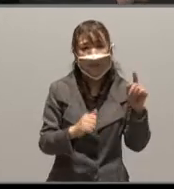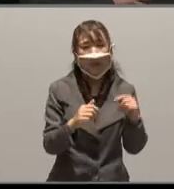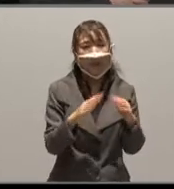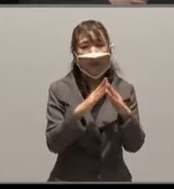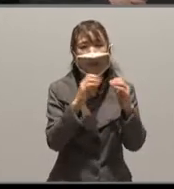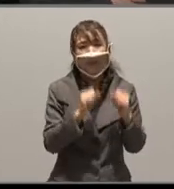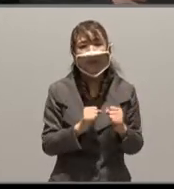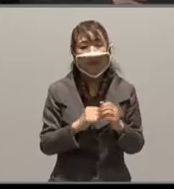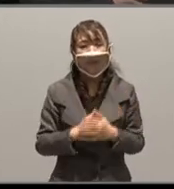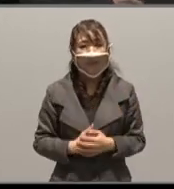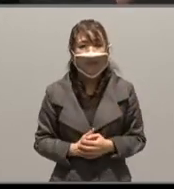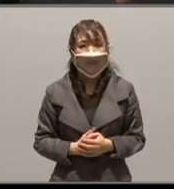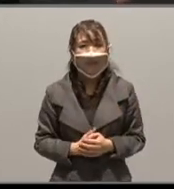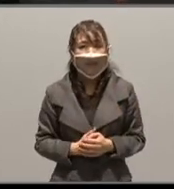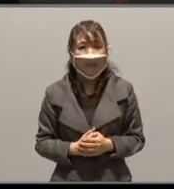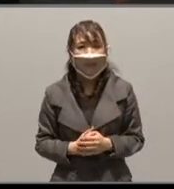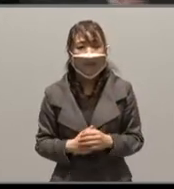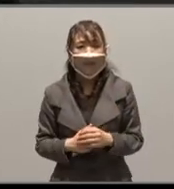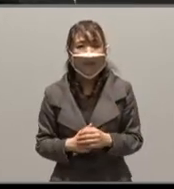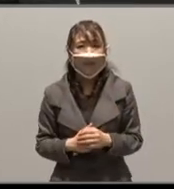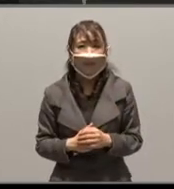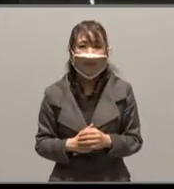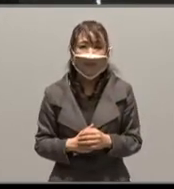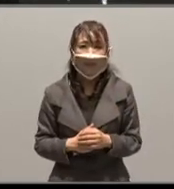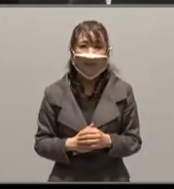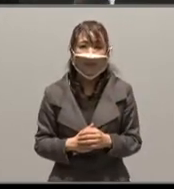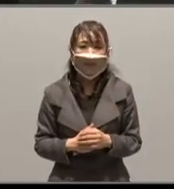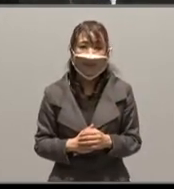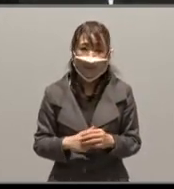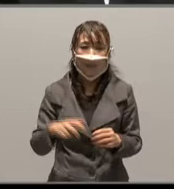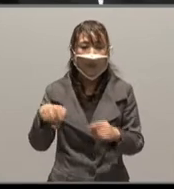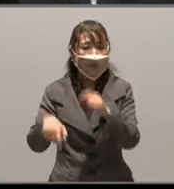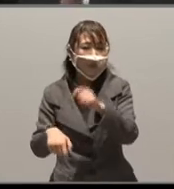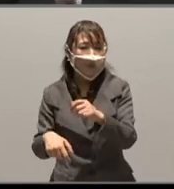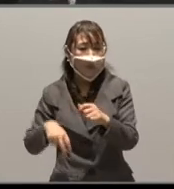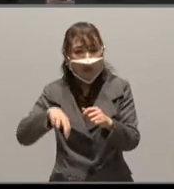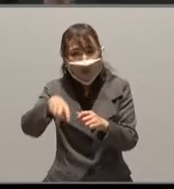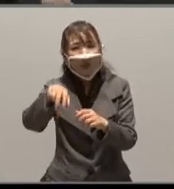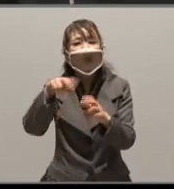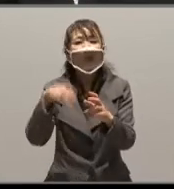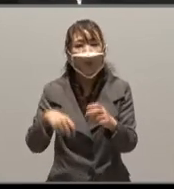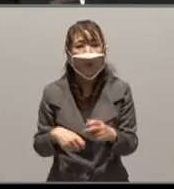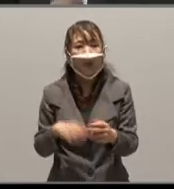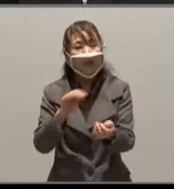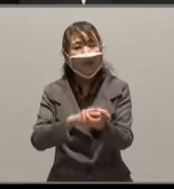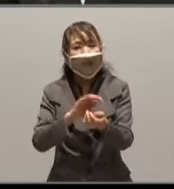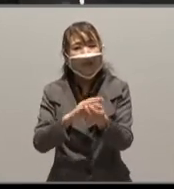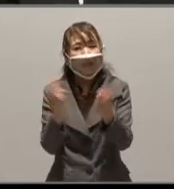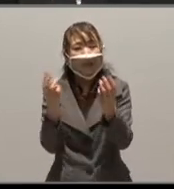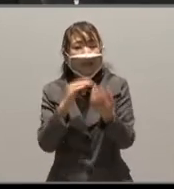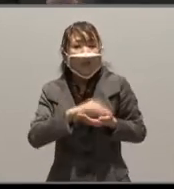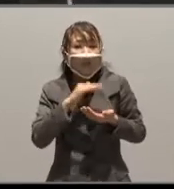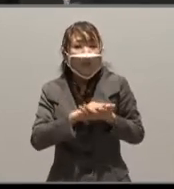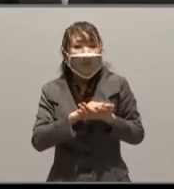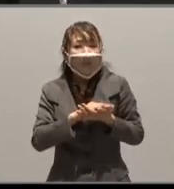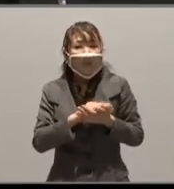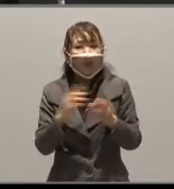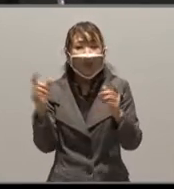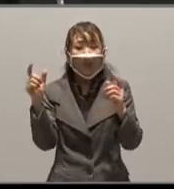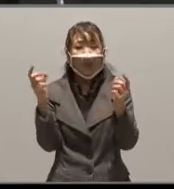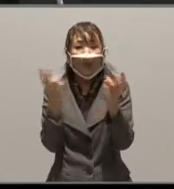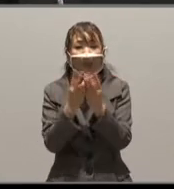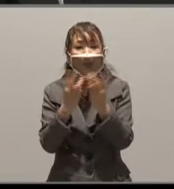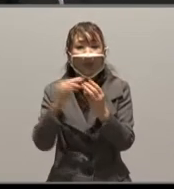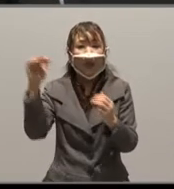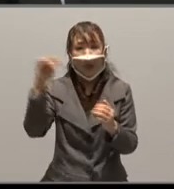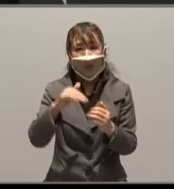for them. Here is the same because they stay in the room during lunchtime. As you can see, if you have